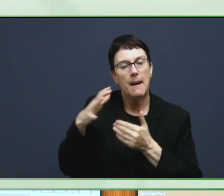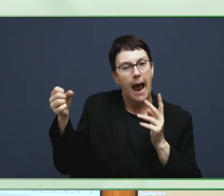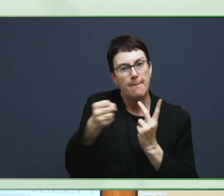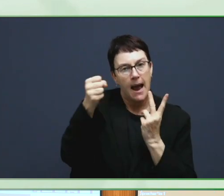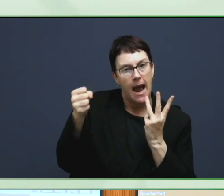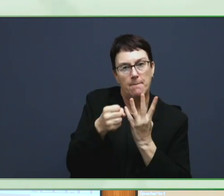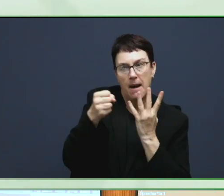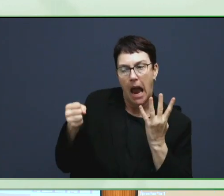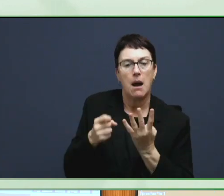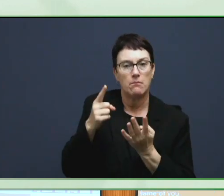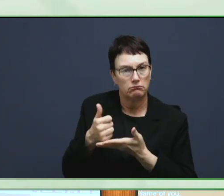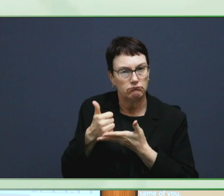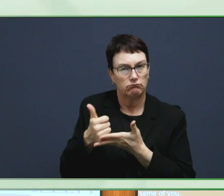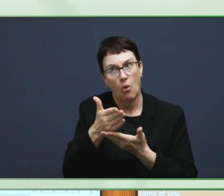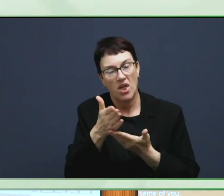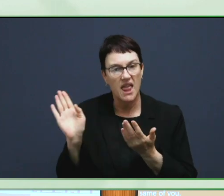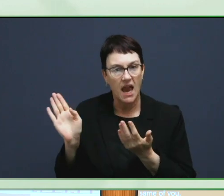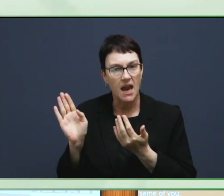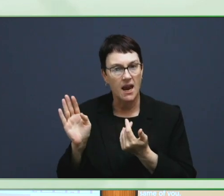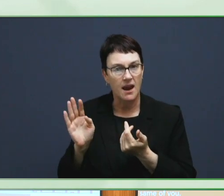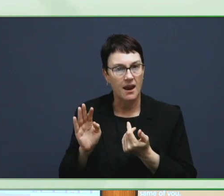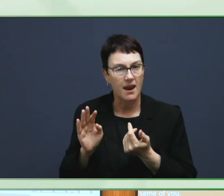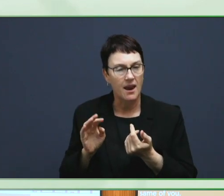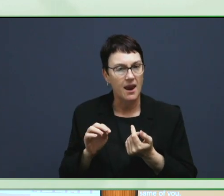Oh, Father, you are very clever.